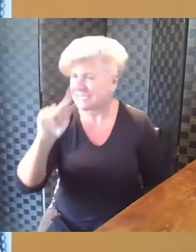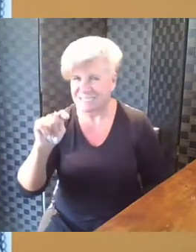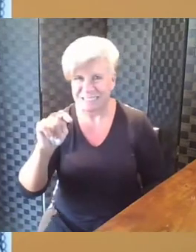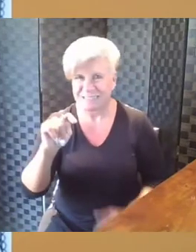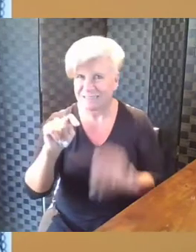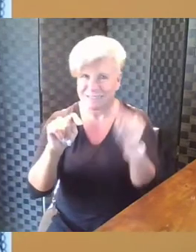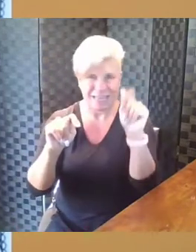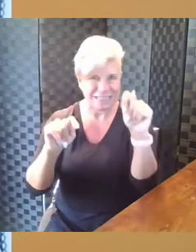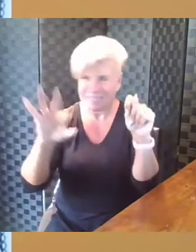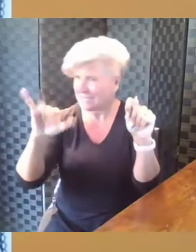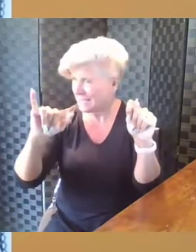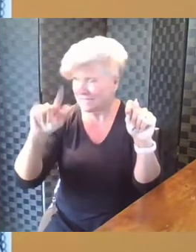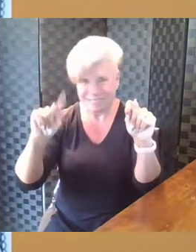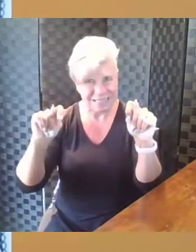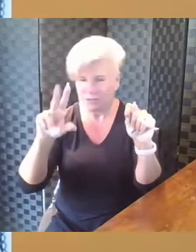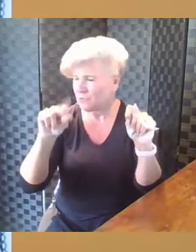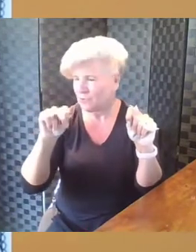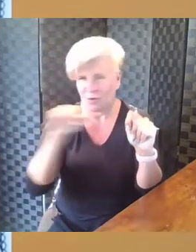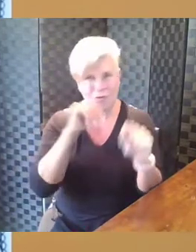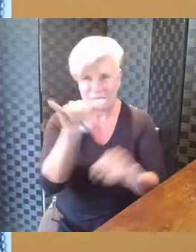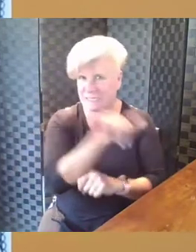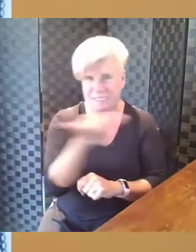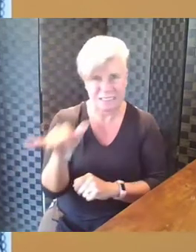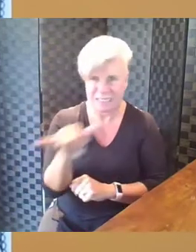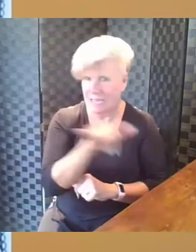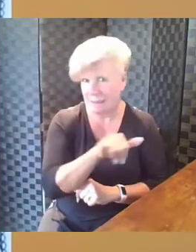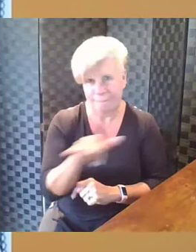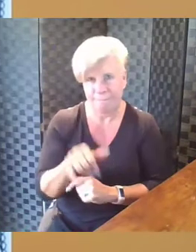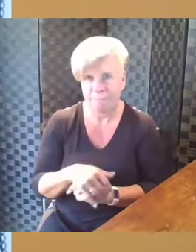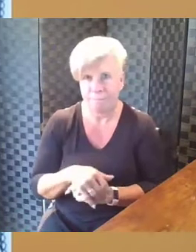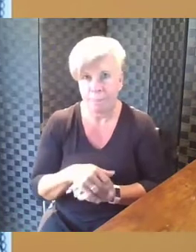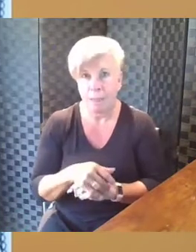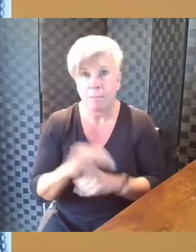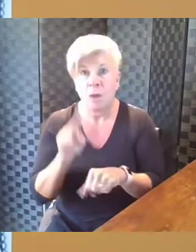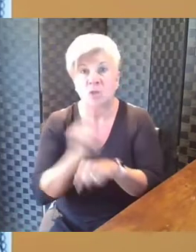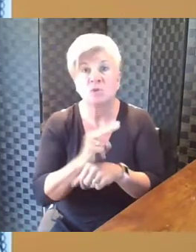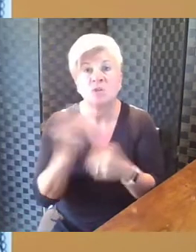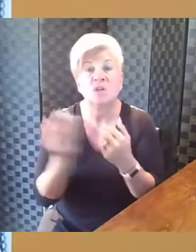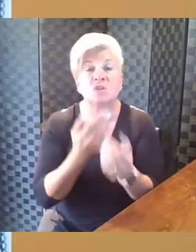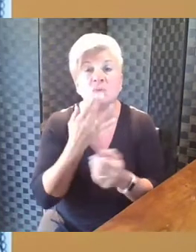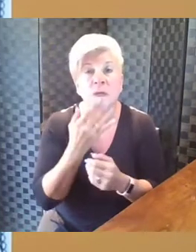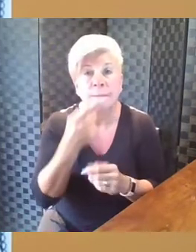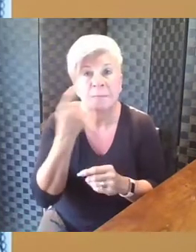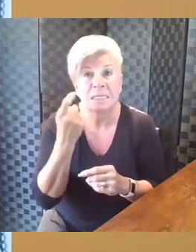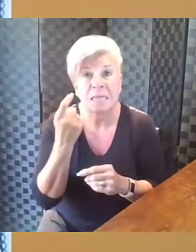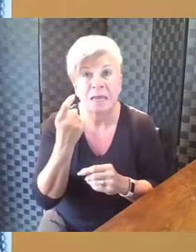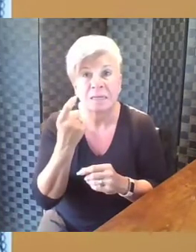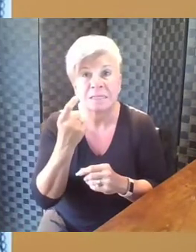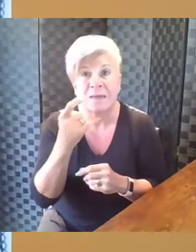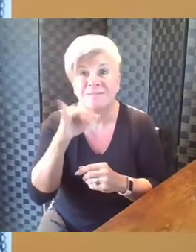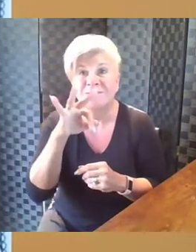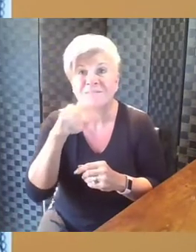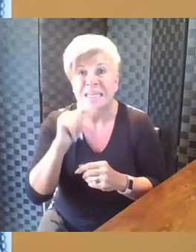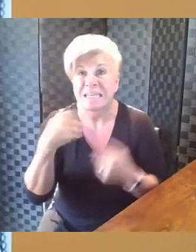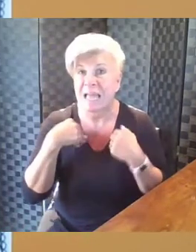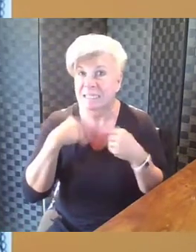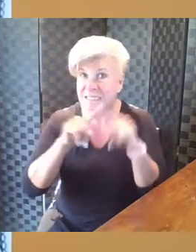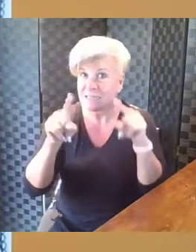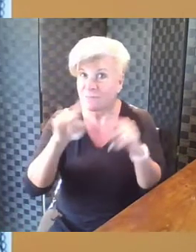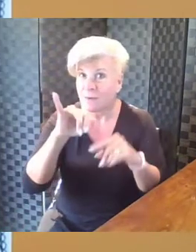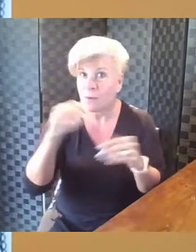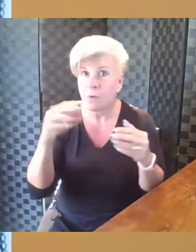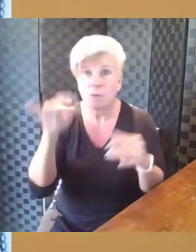they don't rhyme. They kind of sound the same, but they don't rhyme. But I'm going to use a new color because fit has a rhyme. He